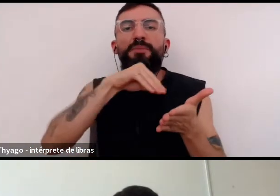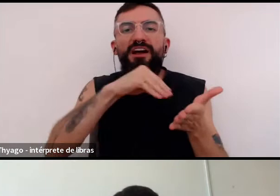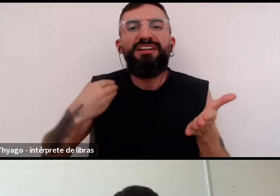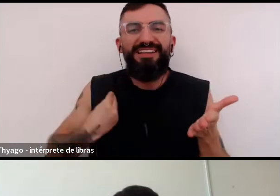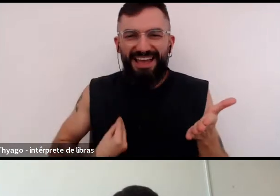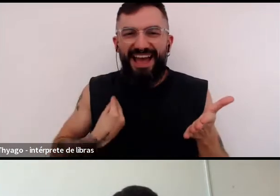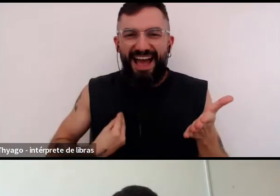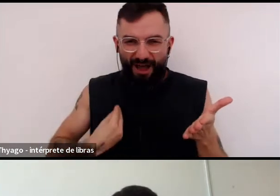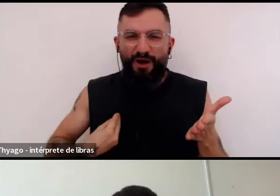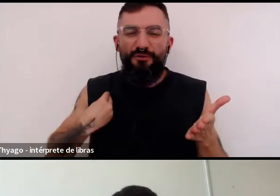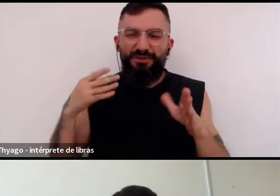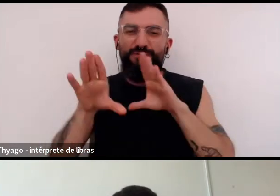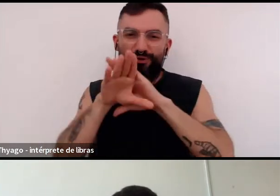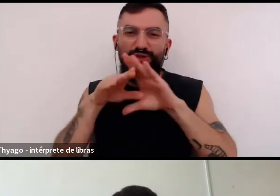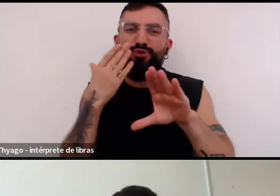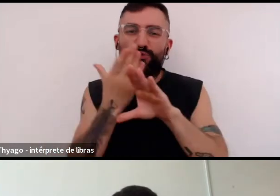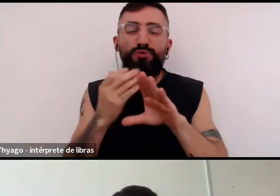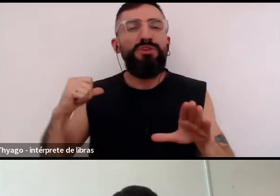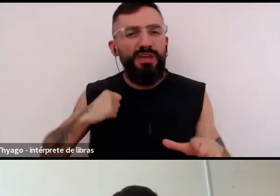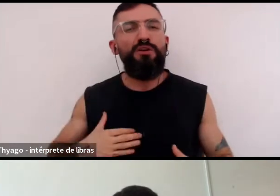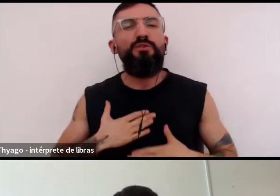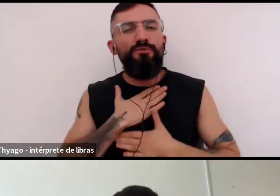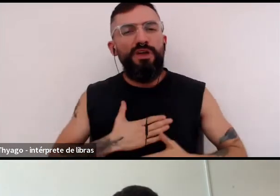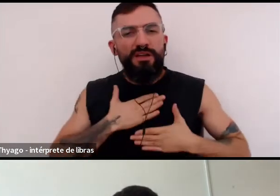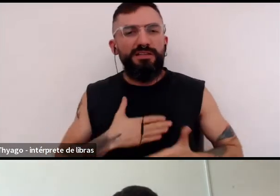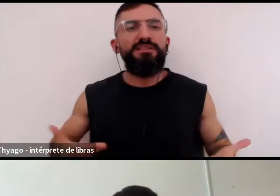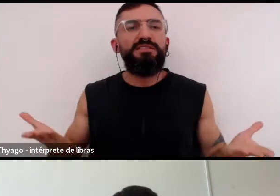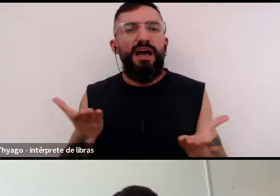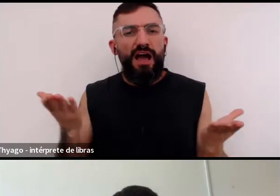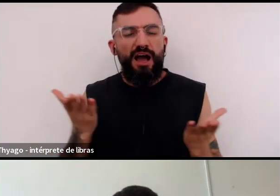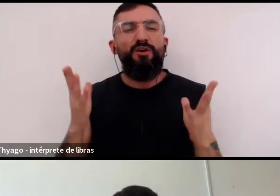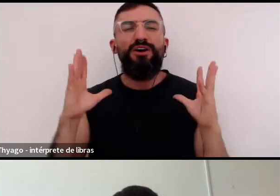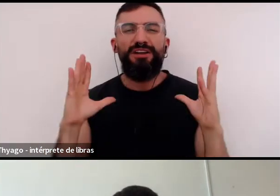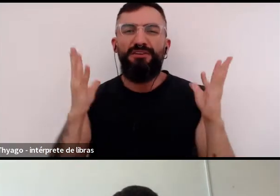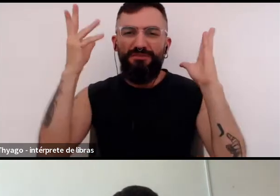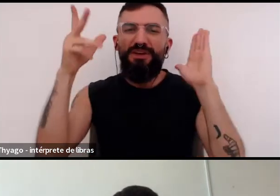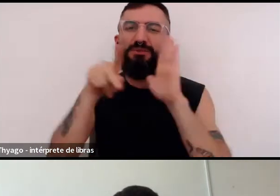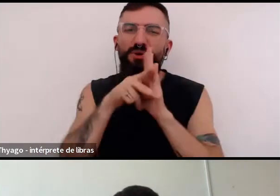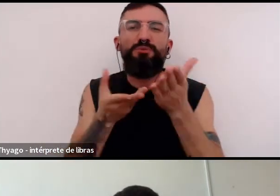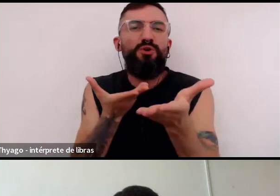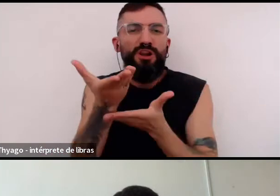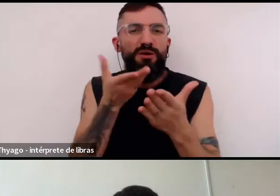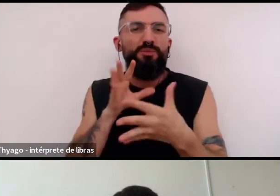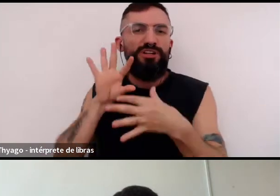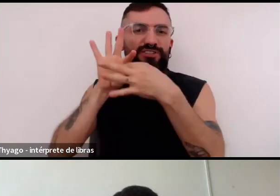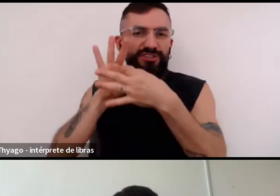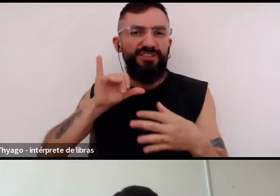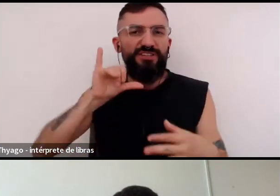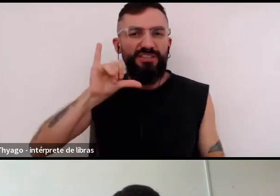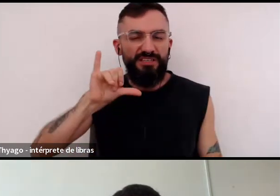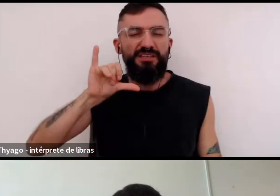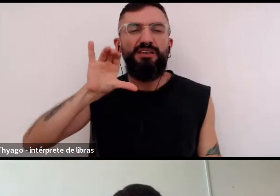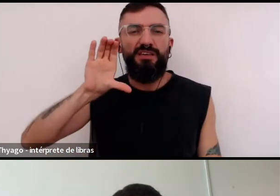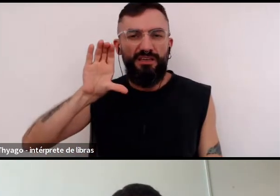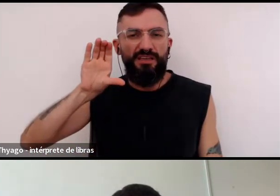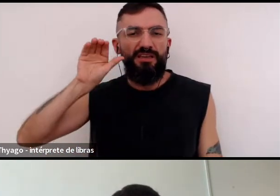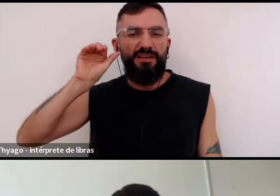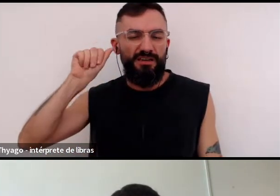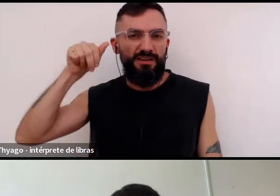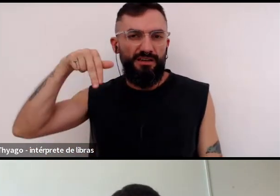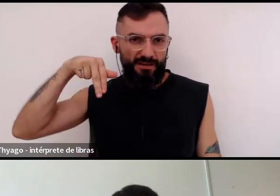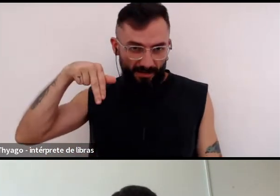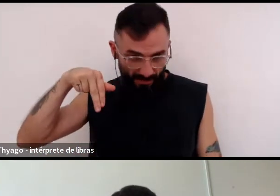we are very happy that this event is part of the collaboration between ICAS, the International Council